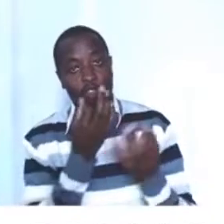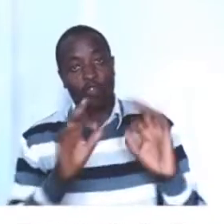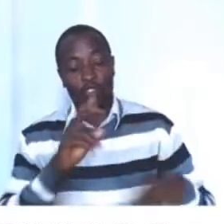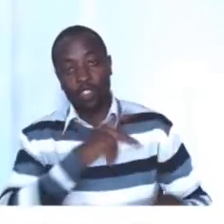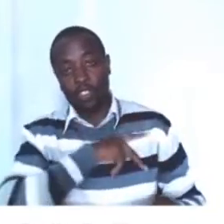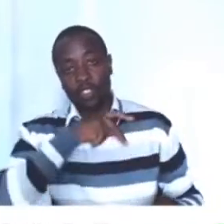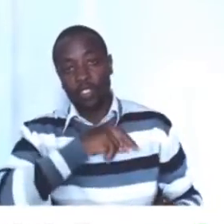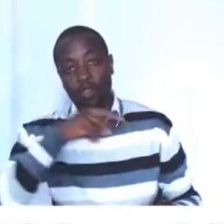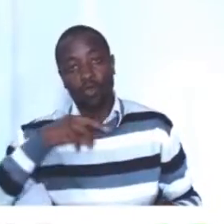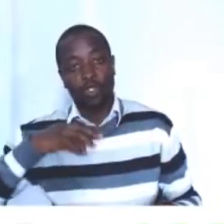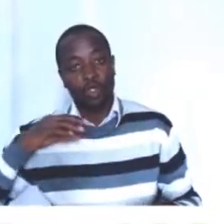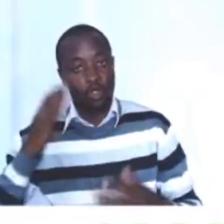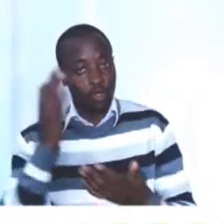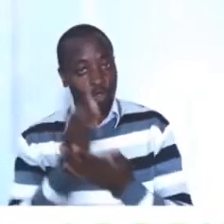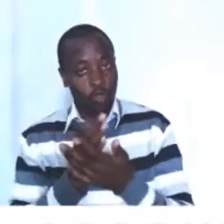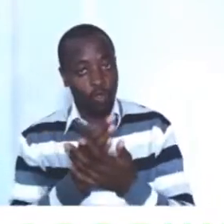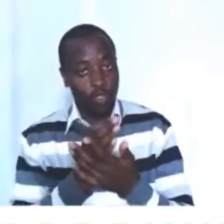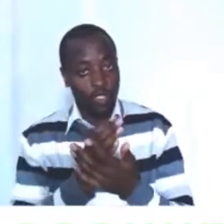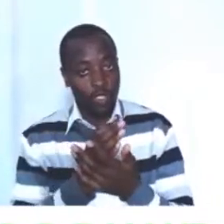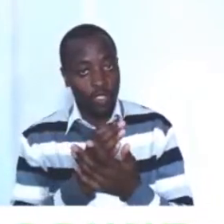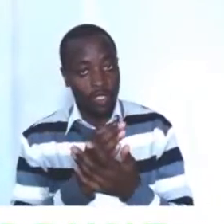is crossed to it.